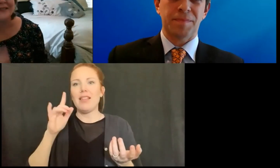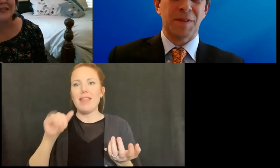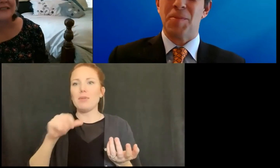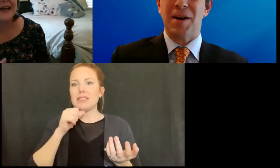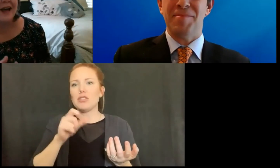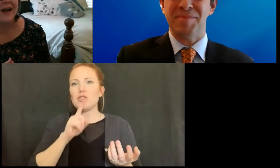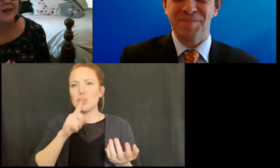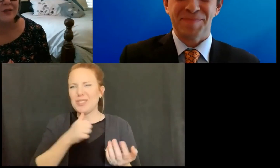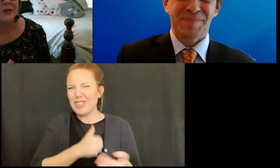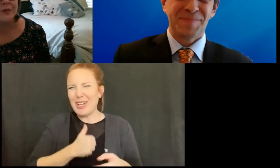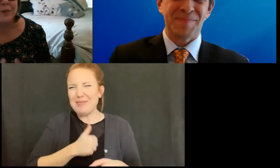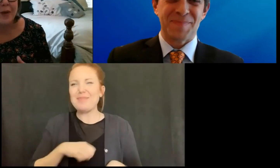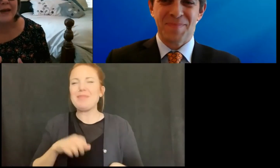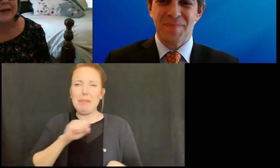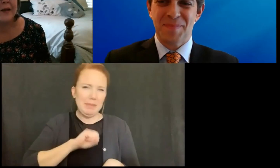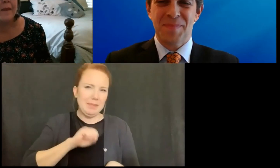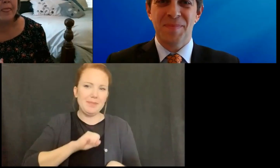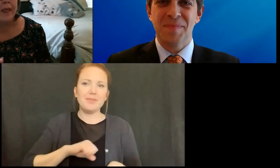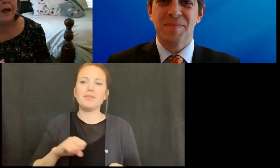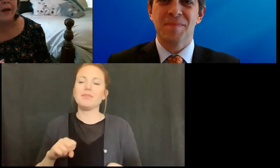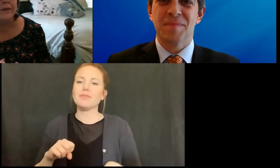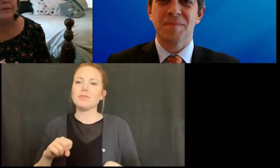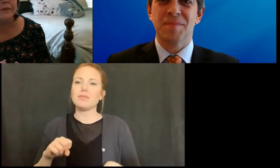I apologize. No problem. True. But